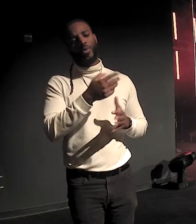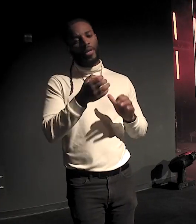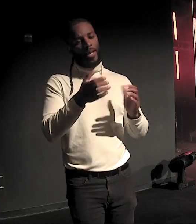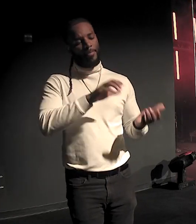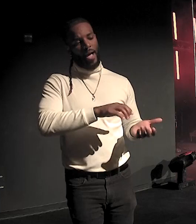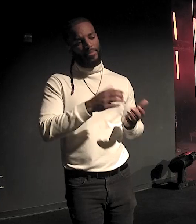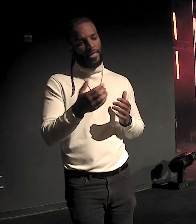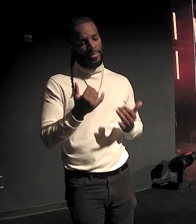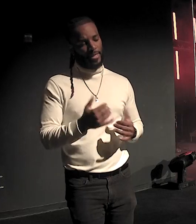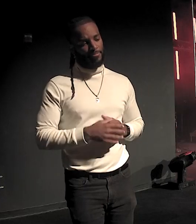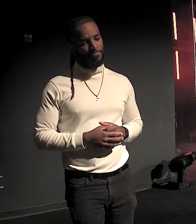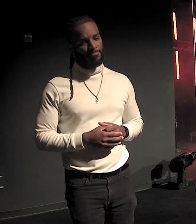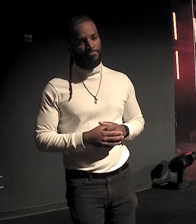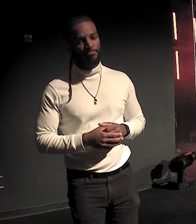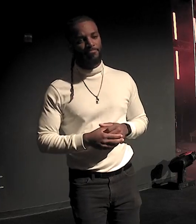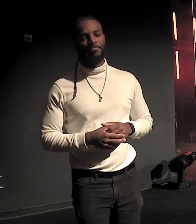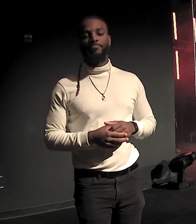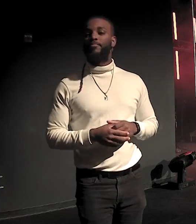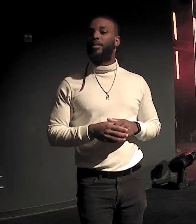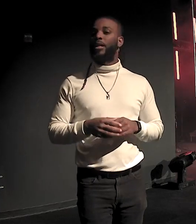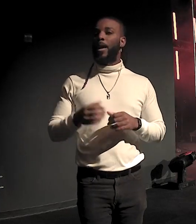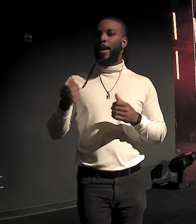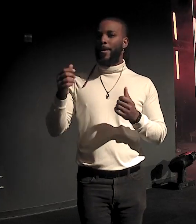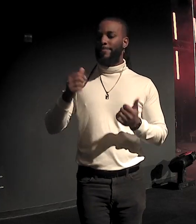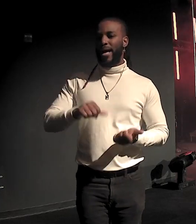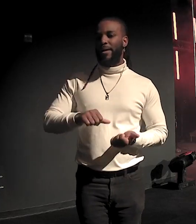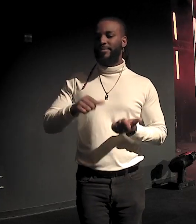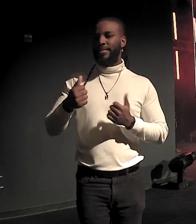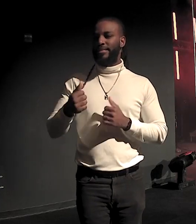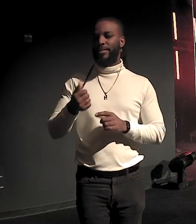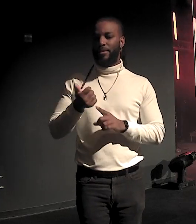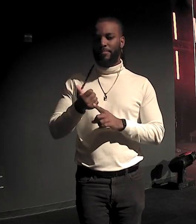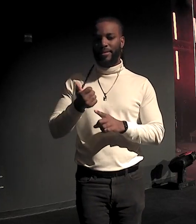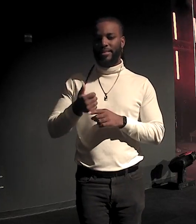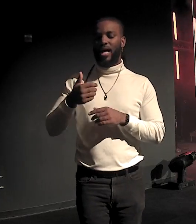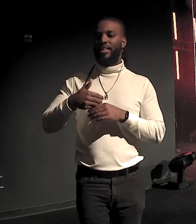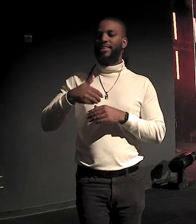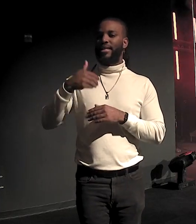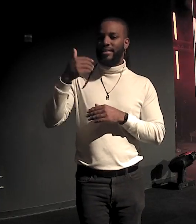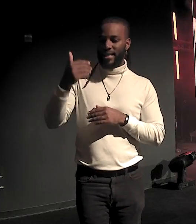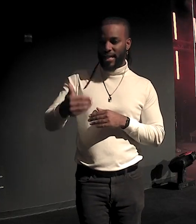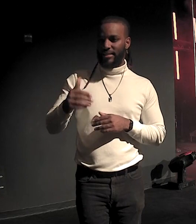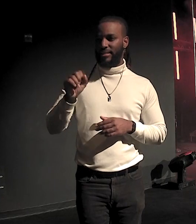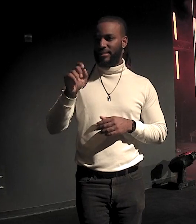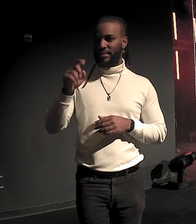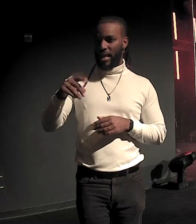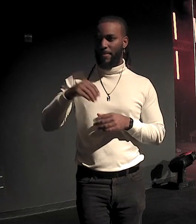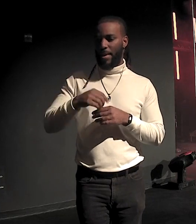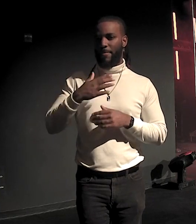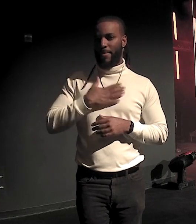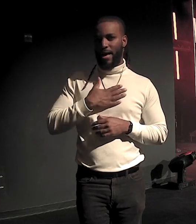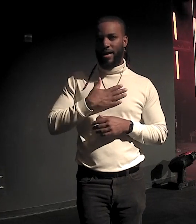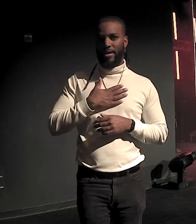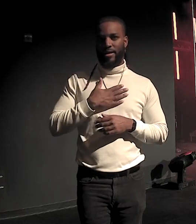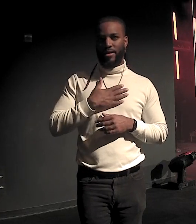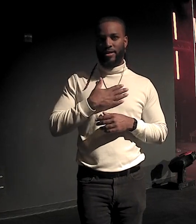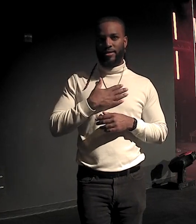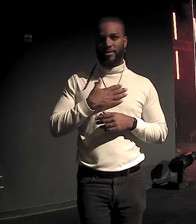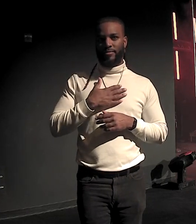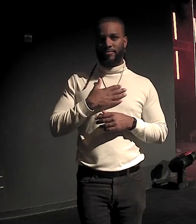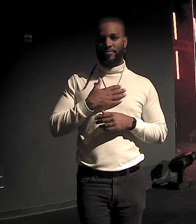to get baptized, my friend? Baptism is the next step in my progression